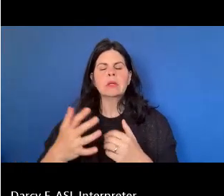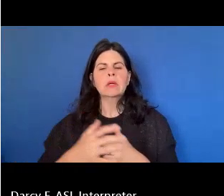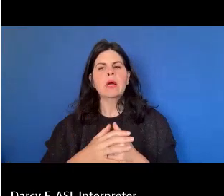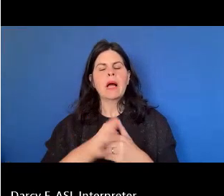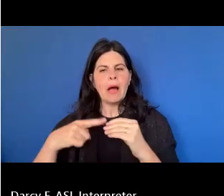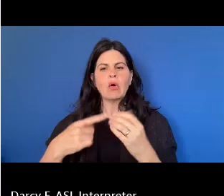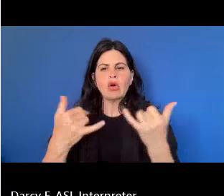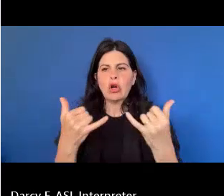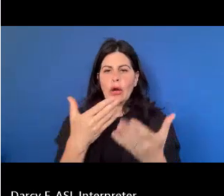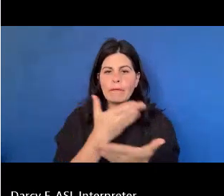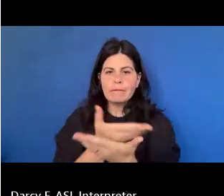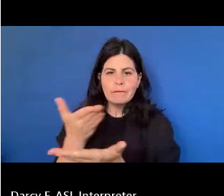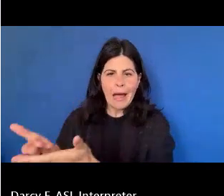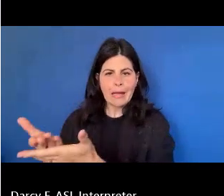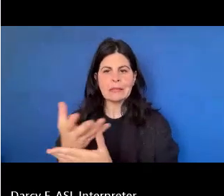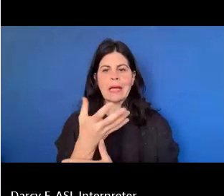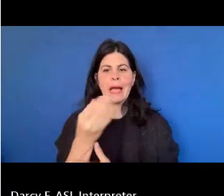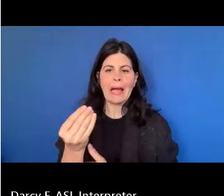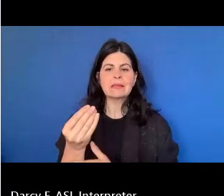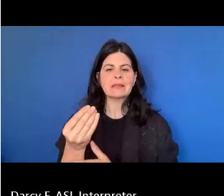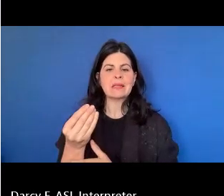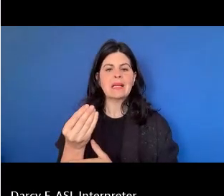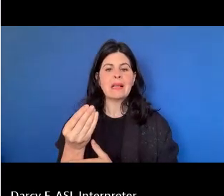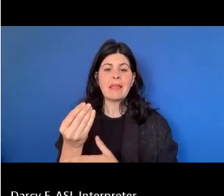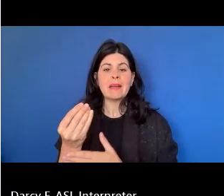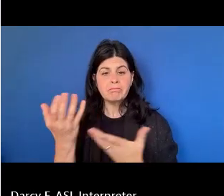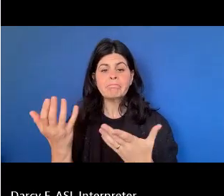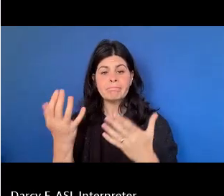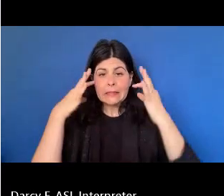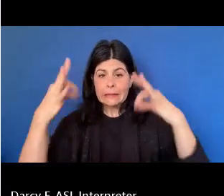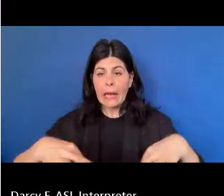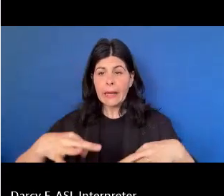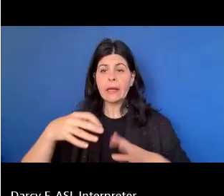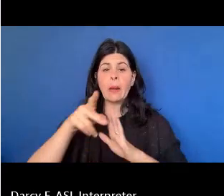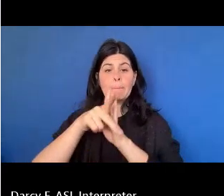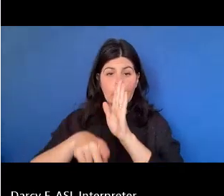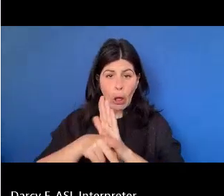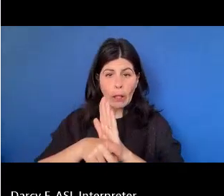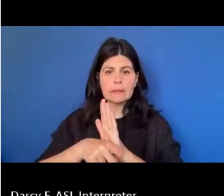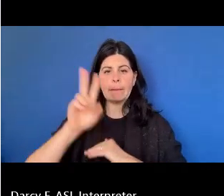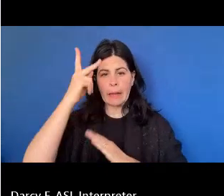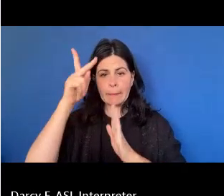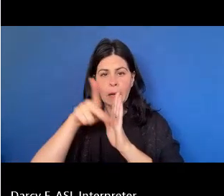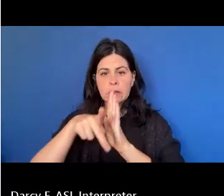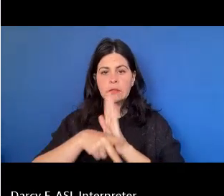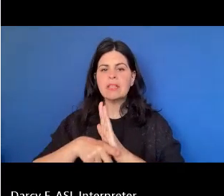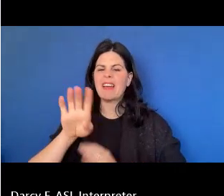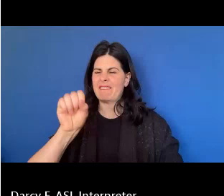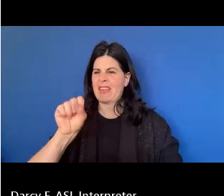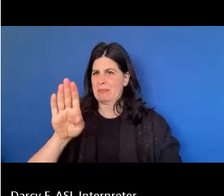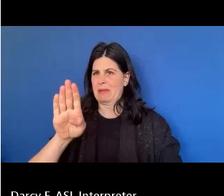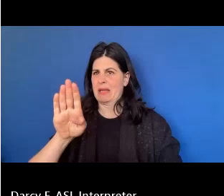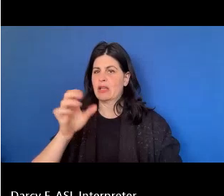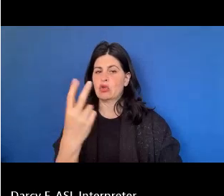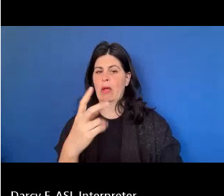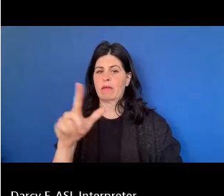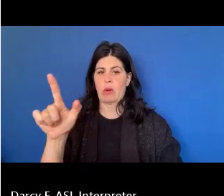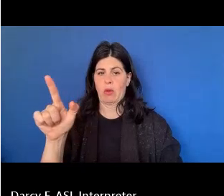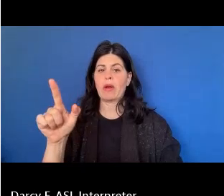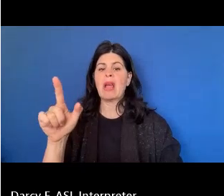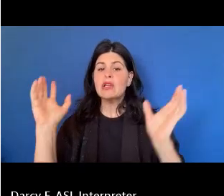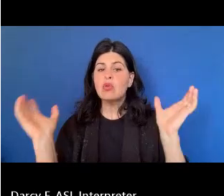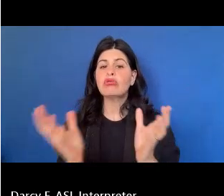policy of SB 1221 to encourage and inform relevant public comments as requested by the Commission.